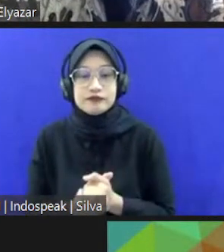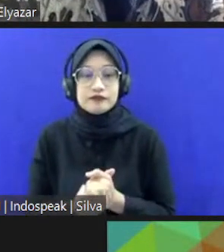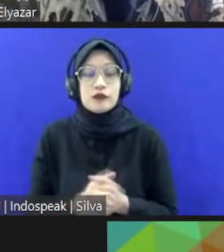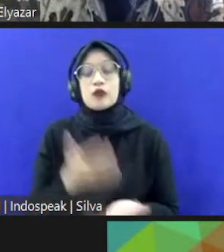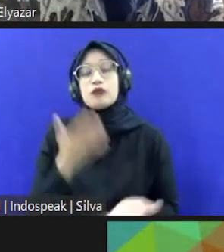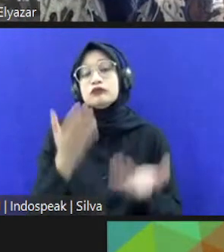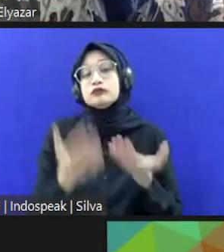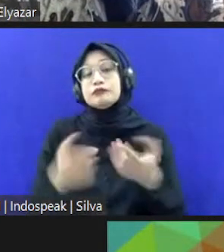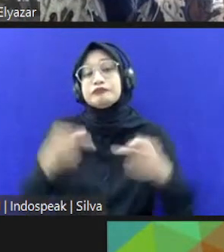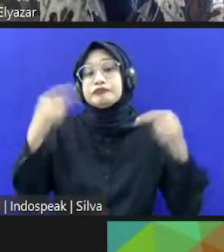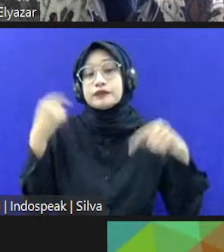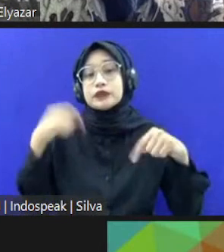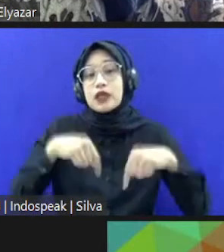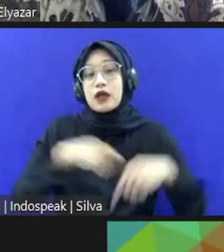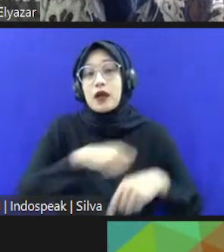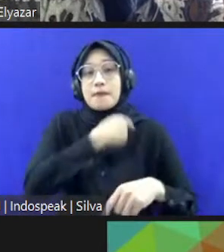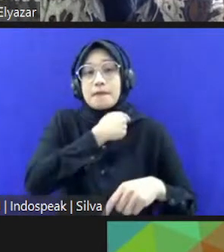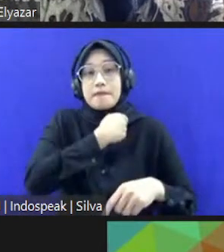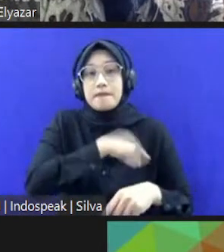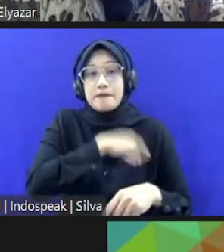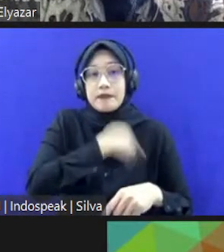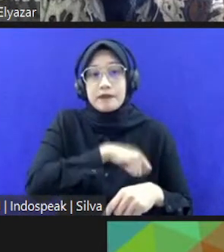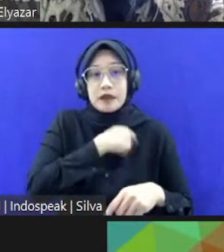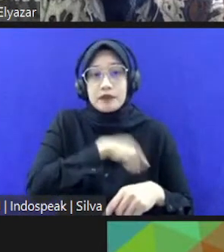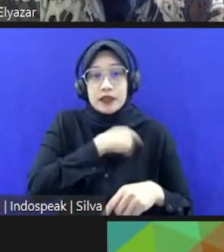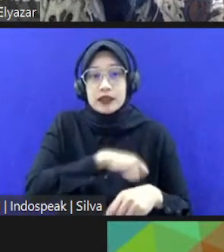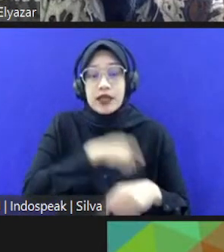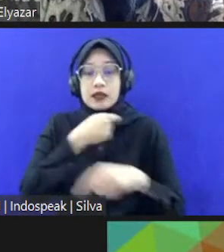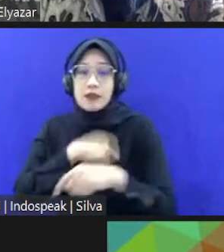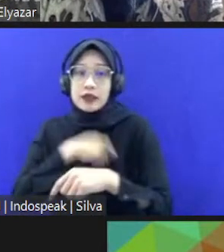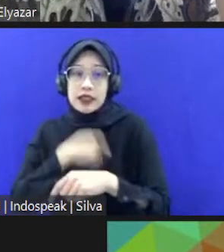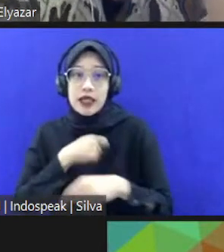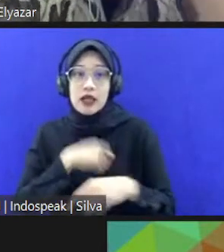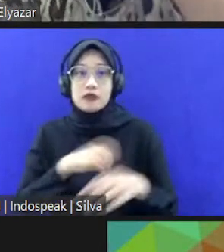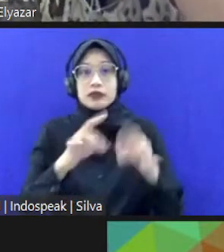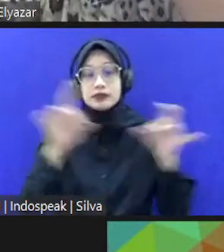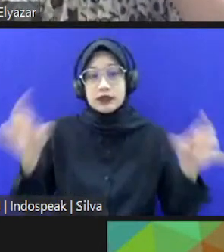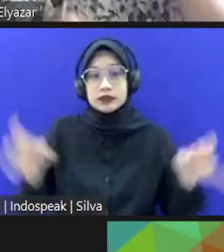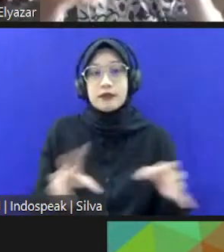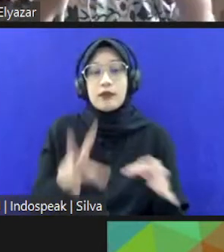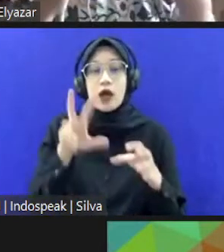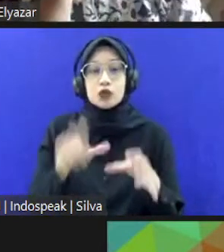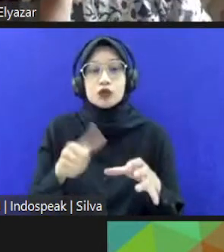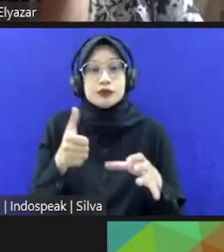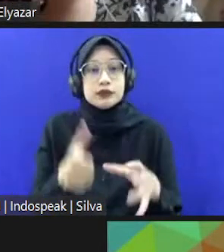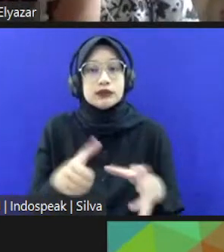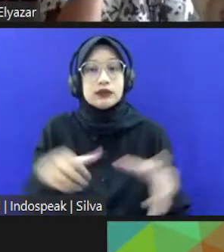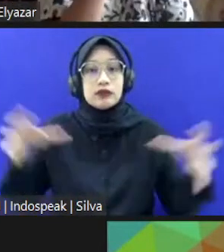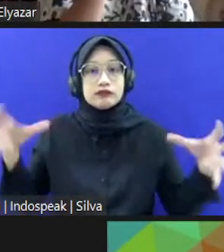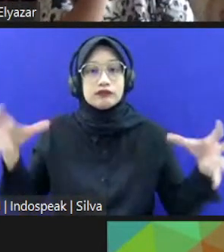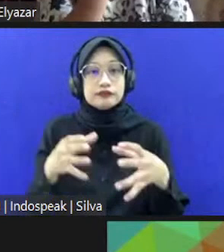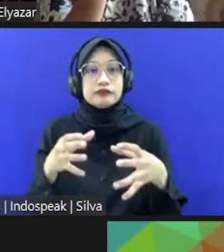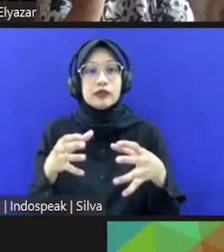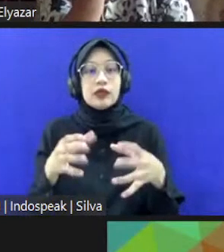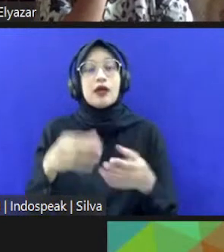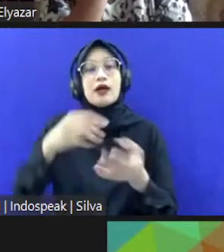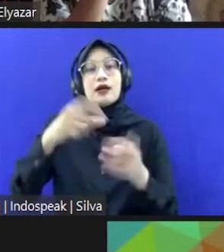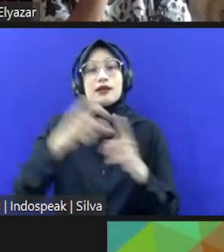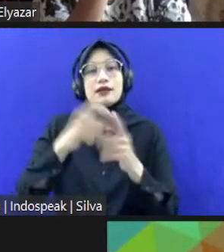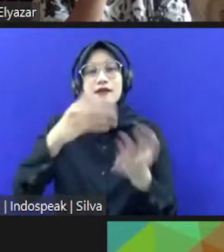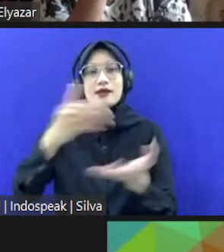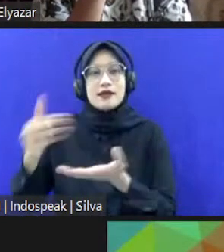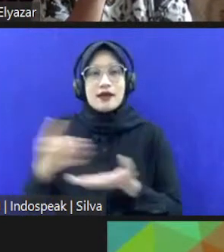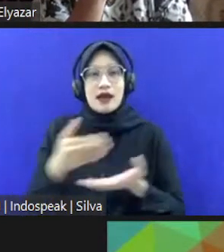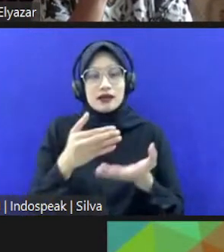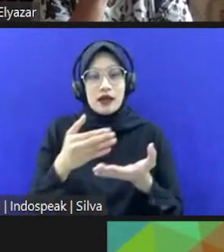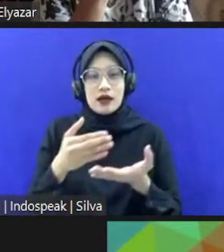the vital mortality data, especially among adults. So hopefully by this data, we can further have more understanding about